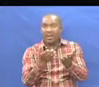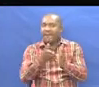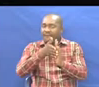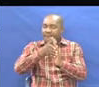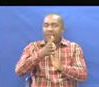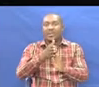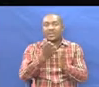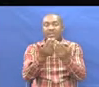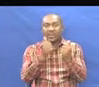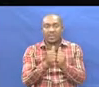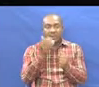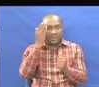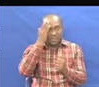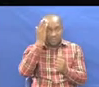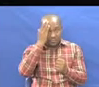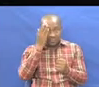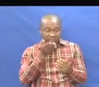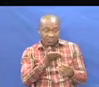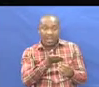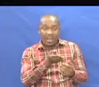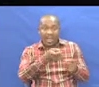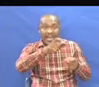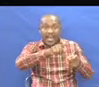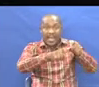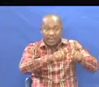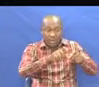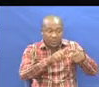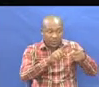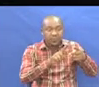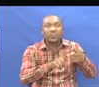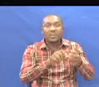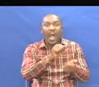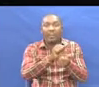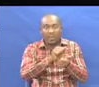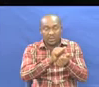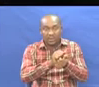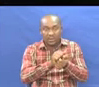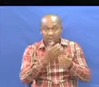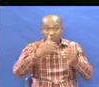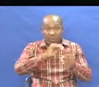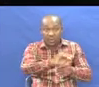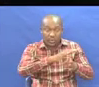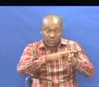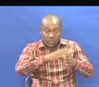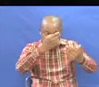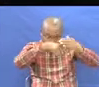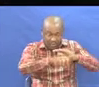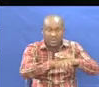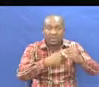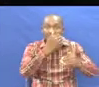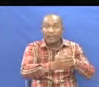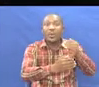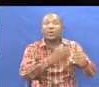us first identify the apparatus and the chemicals that you're going to use during the preparation of oxygen